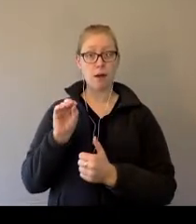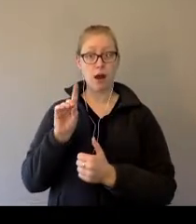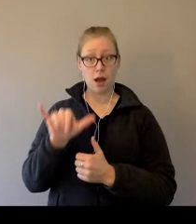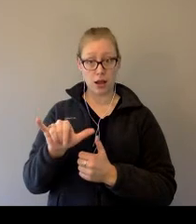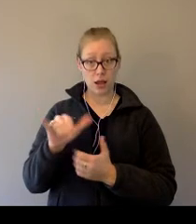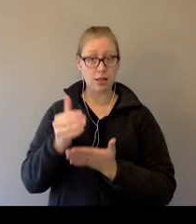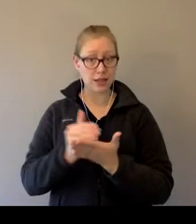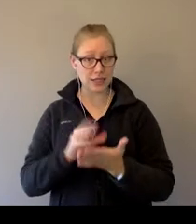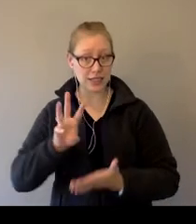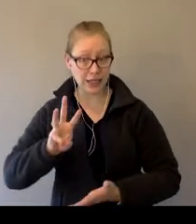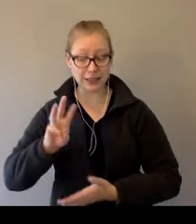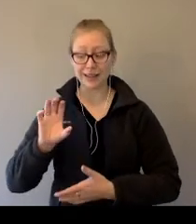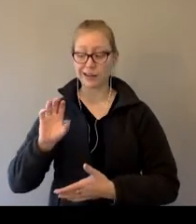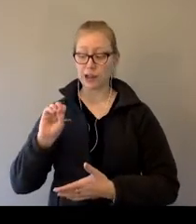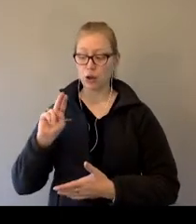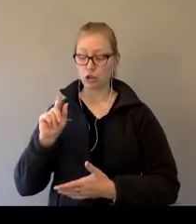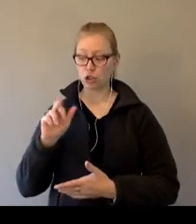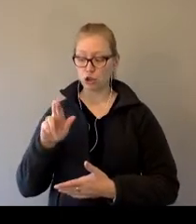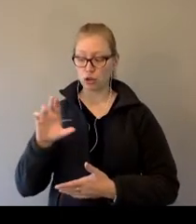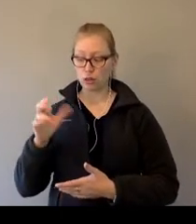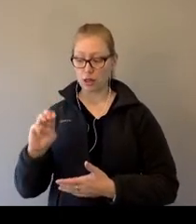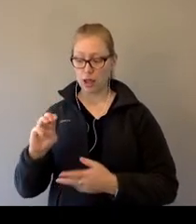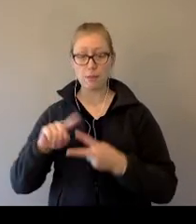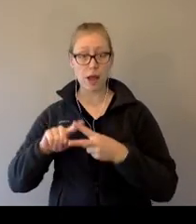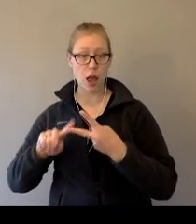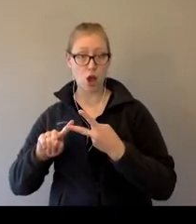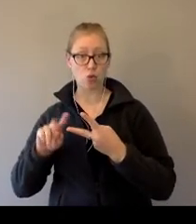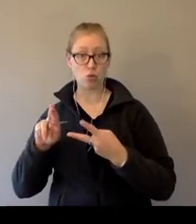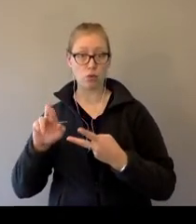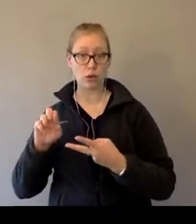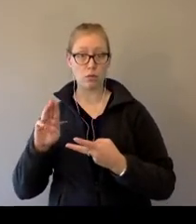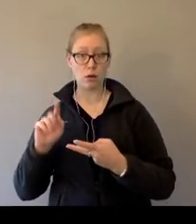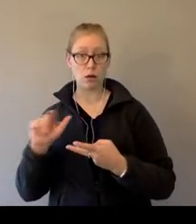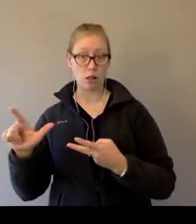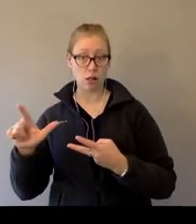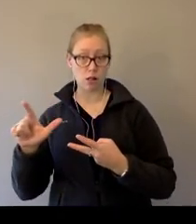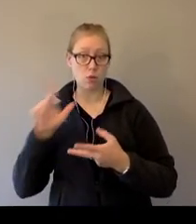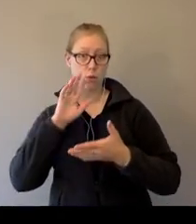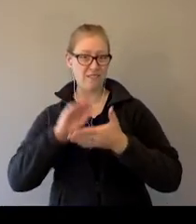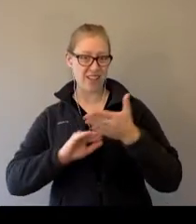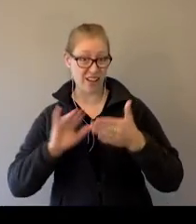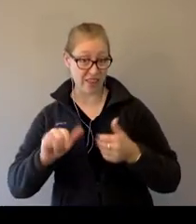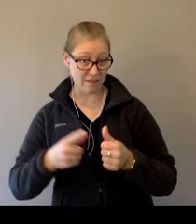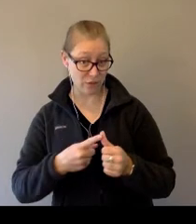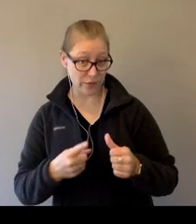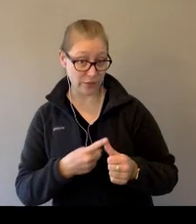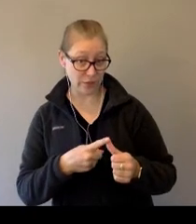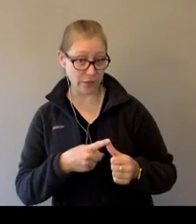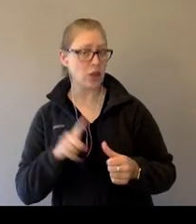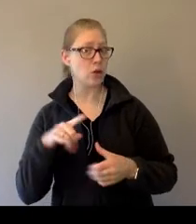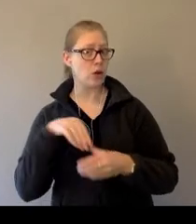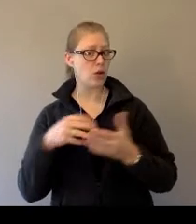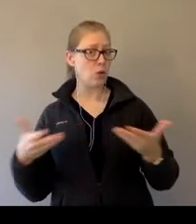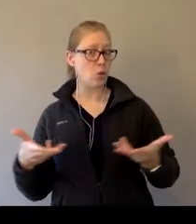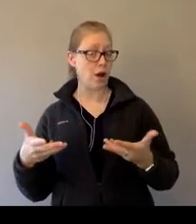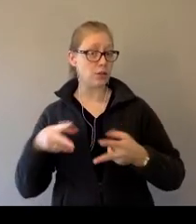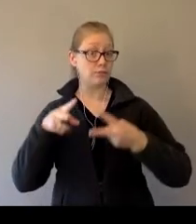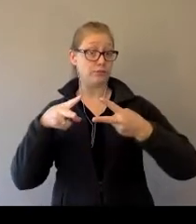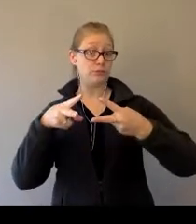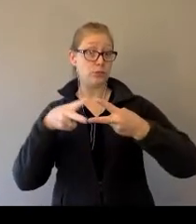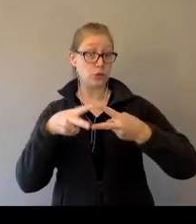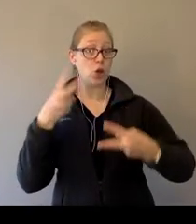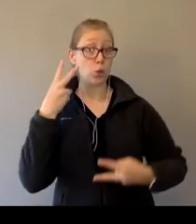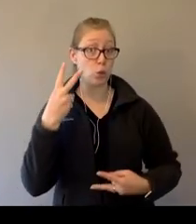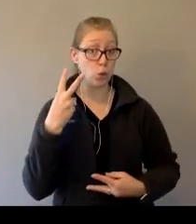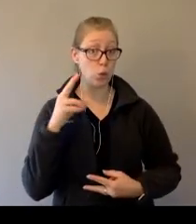and rebuttals. This is the first section we'll fill out, and this is what you need to include in this section. You need to include 2 counterclaims